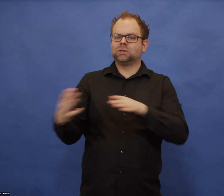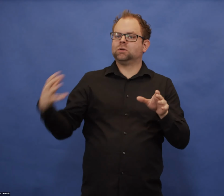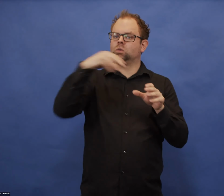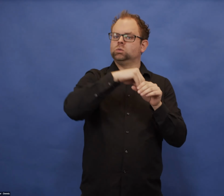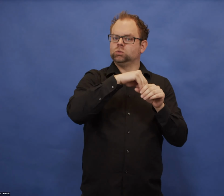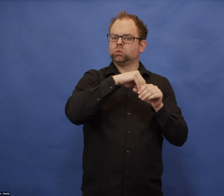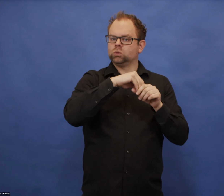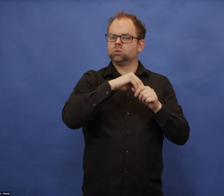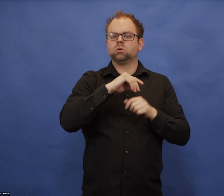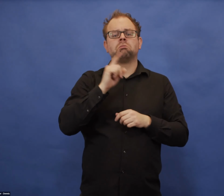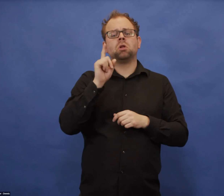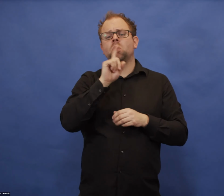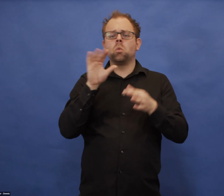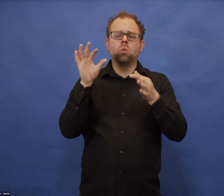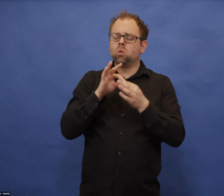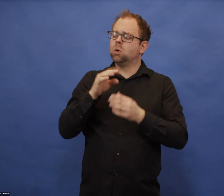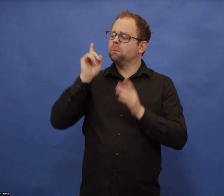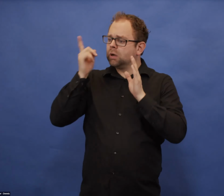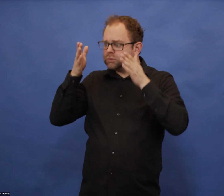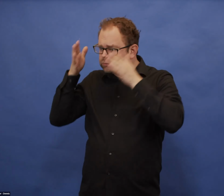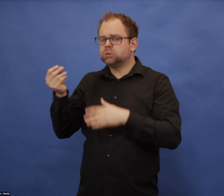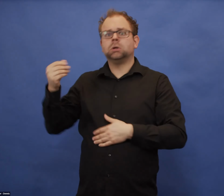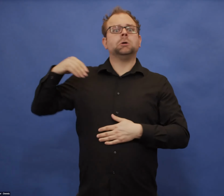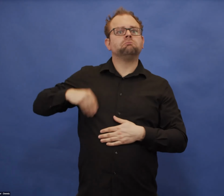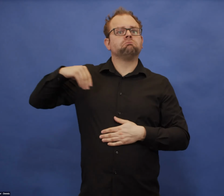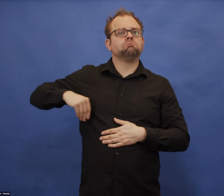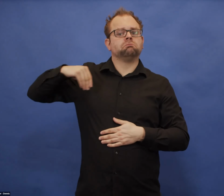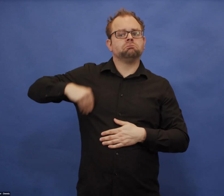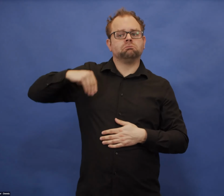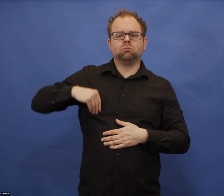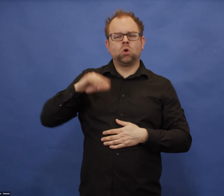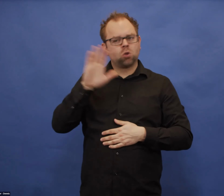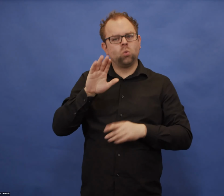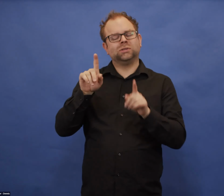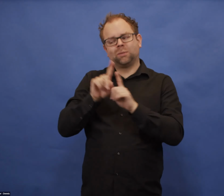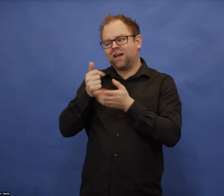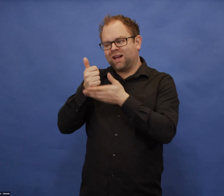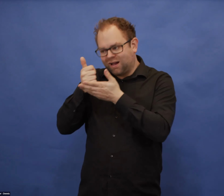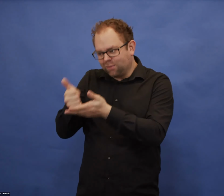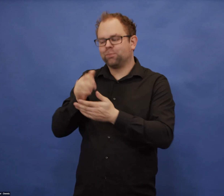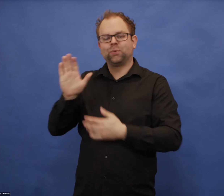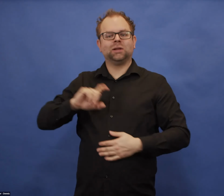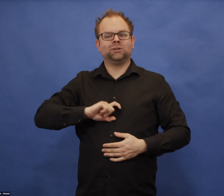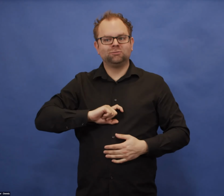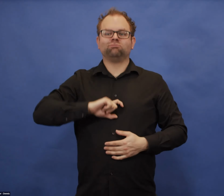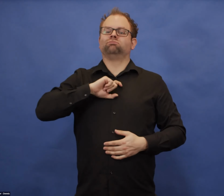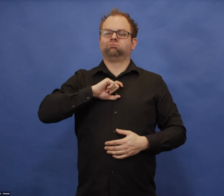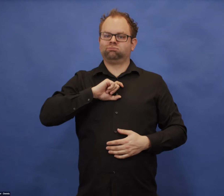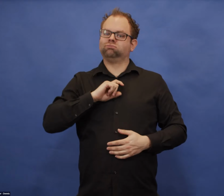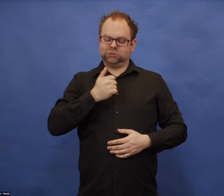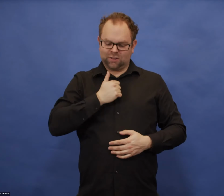for people with disability, helps them to broaden their networks, to also create new social